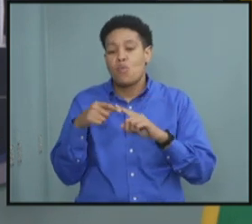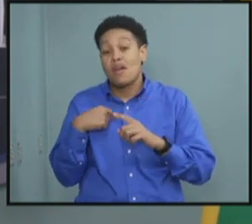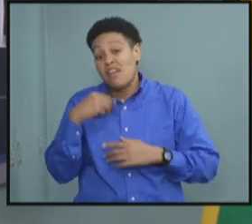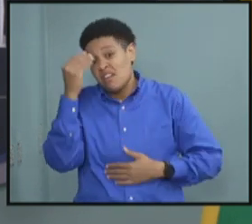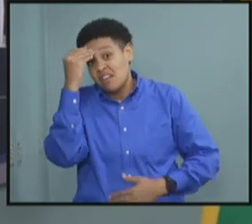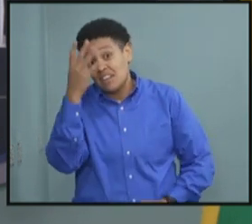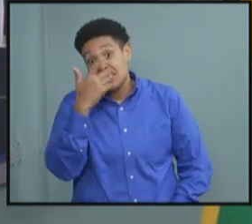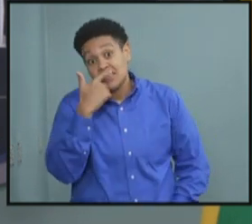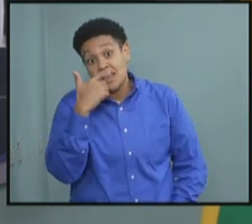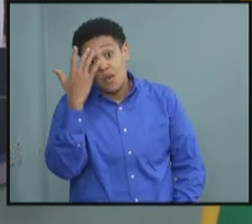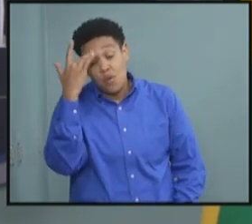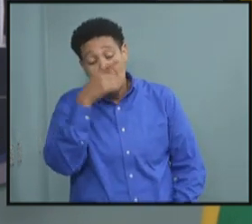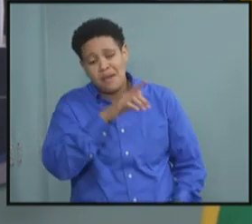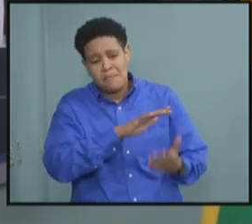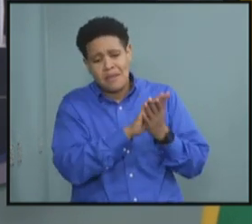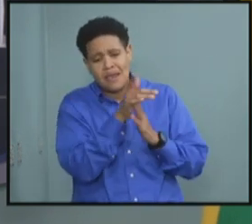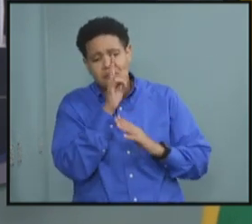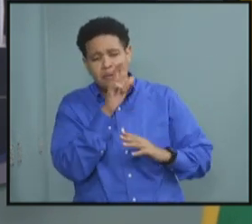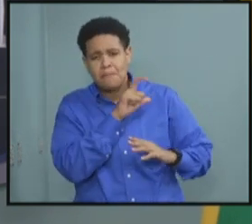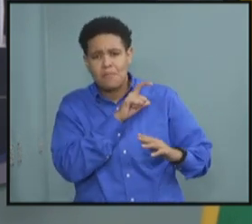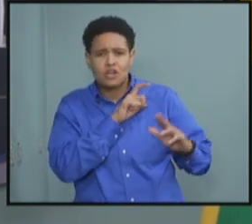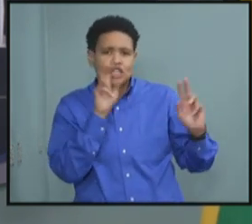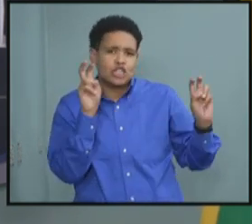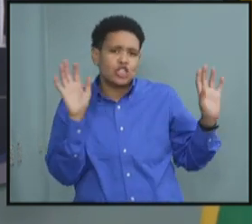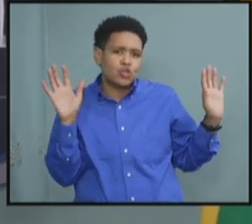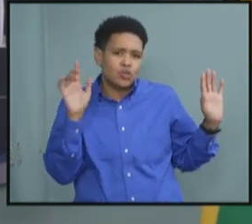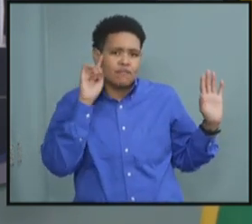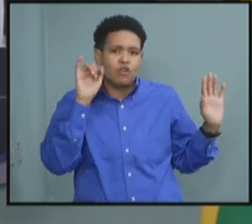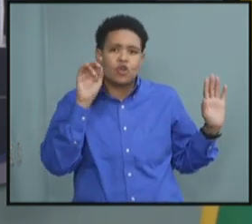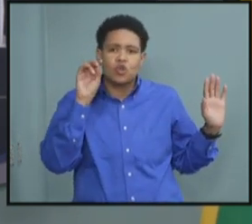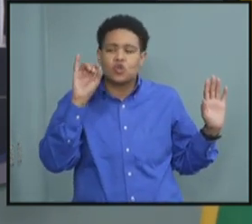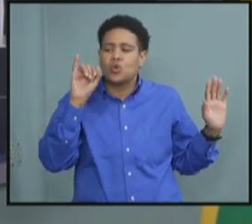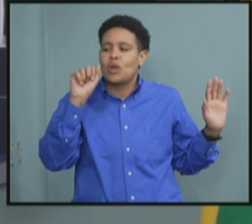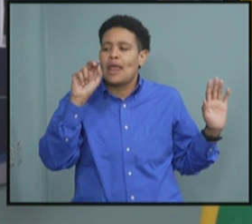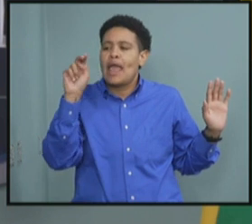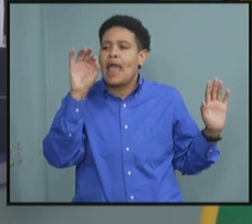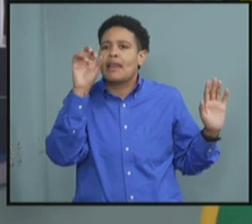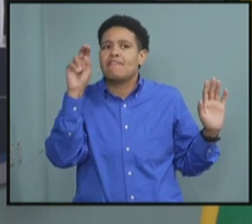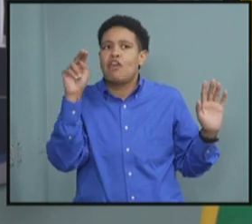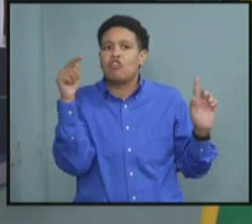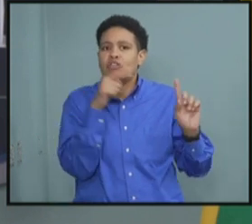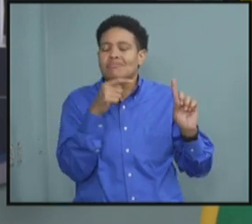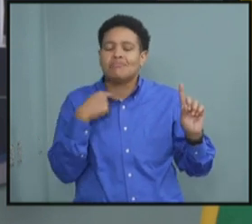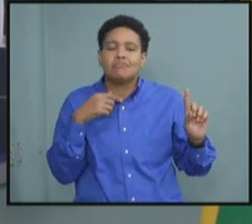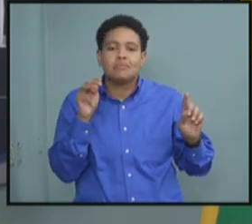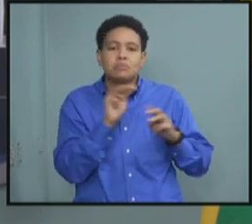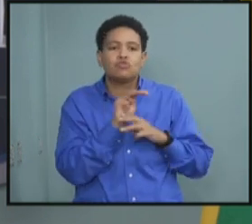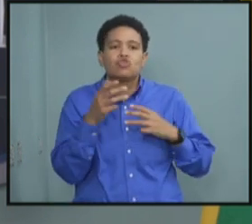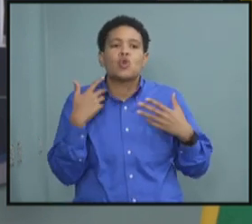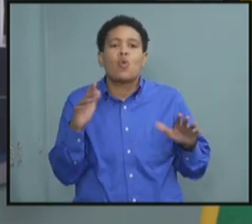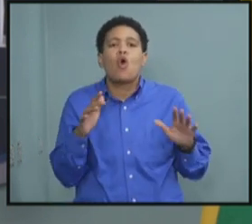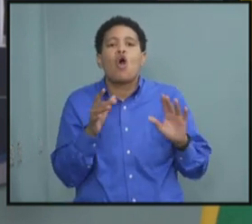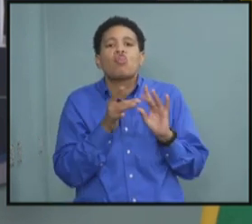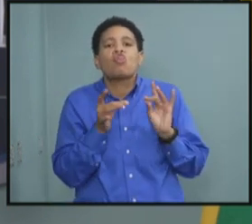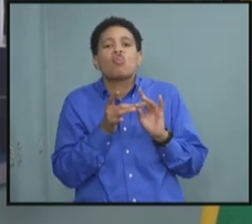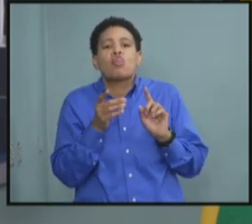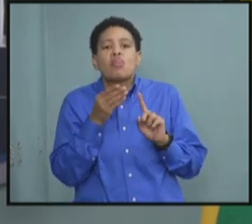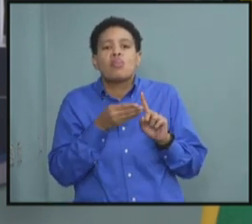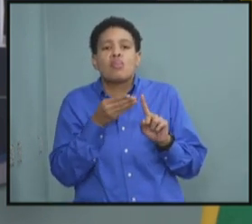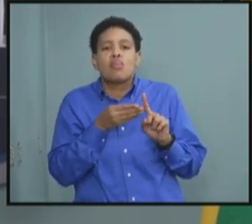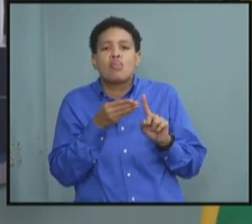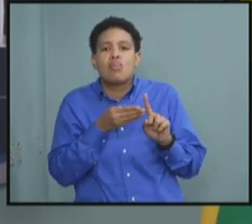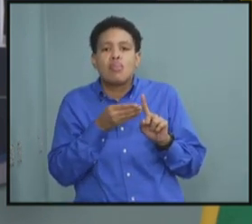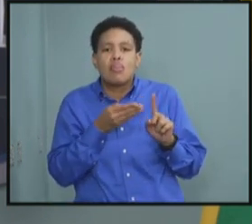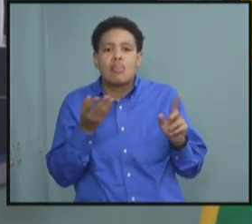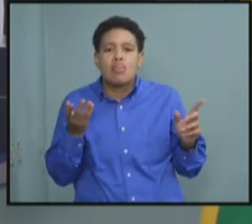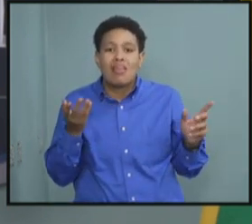that because it became a police matter, we did not, or certainly the ministry did not want to prejudice